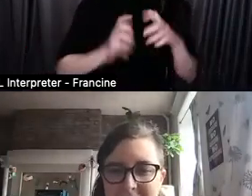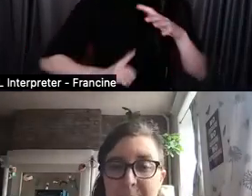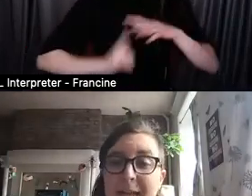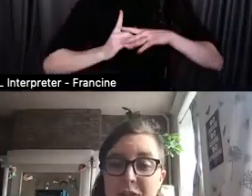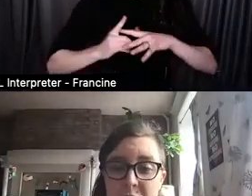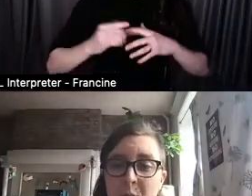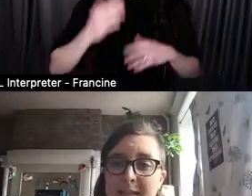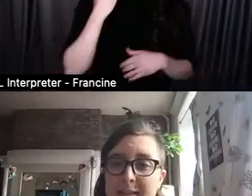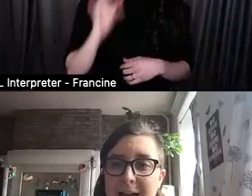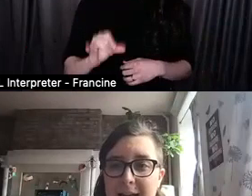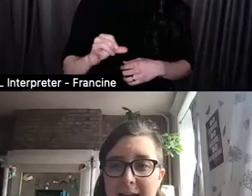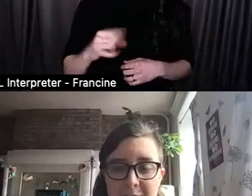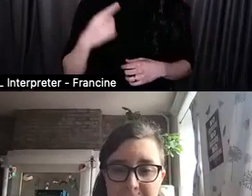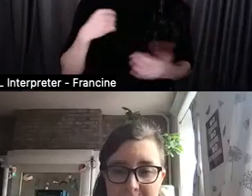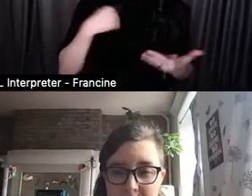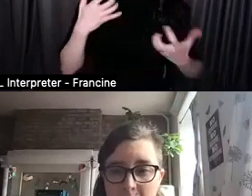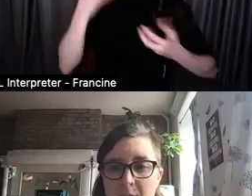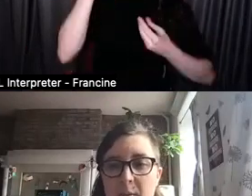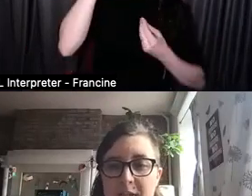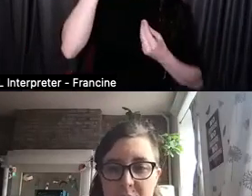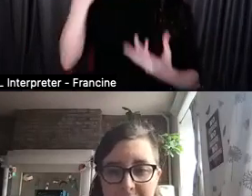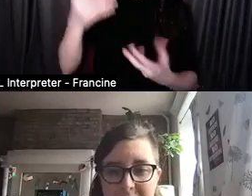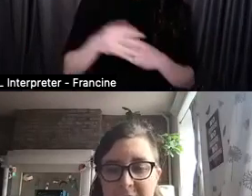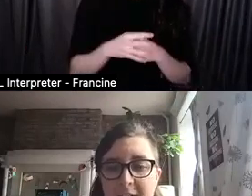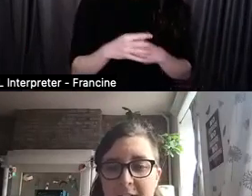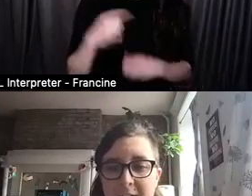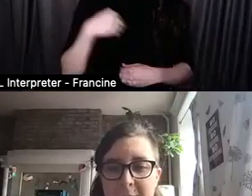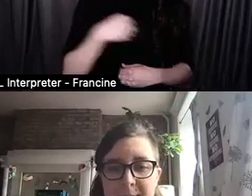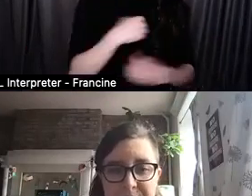that. But I do want to let everybody know that we do have